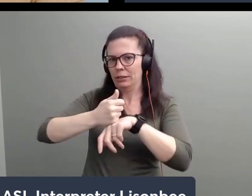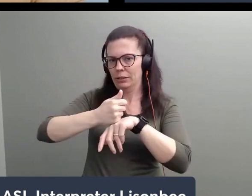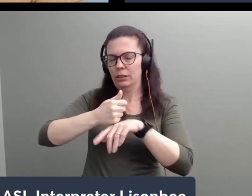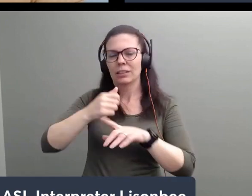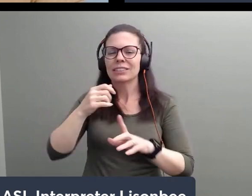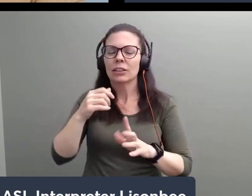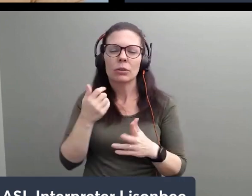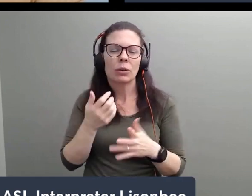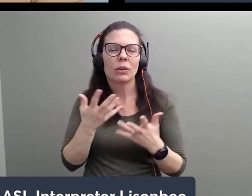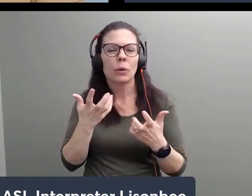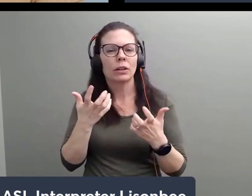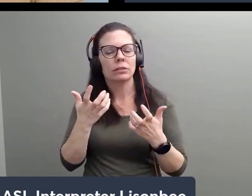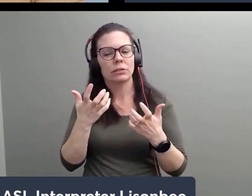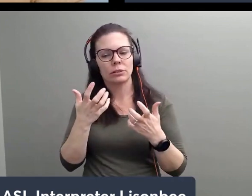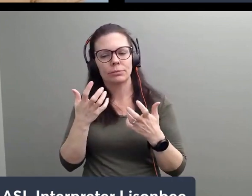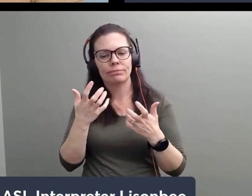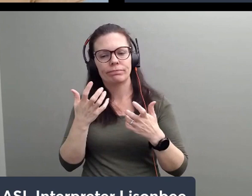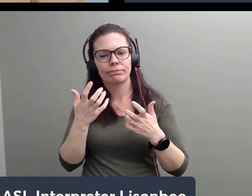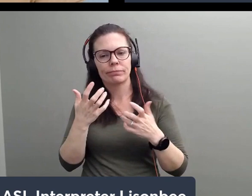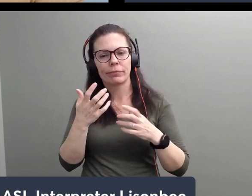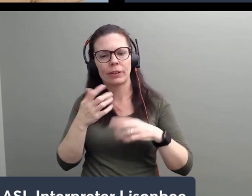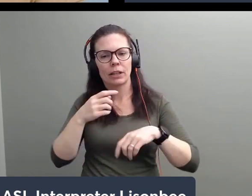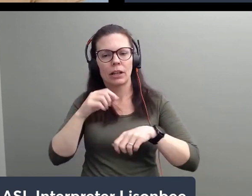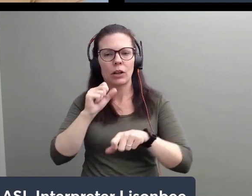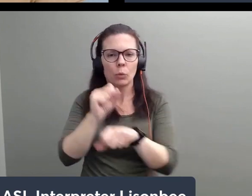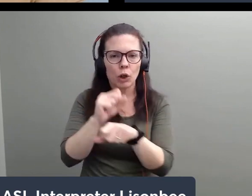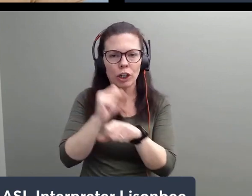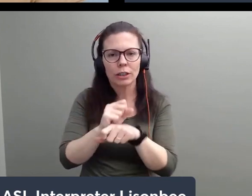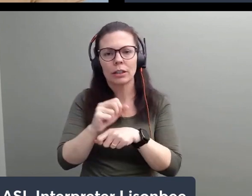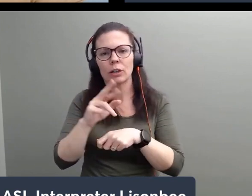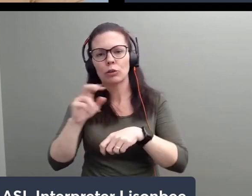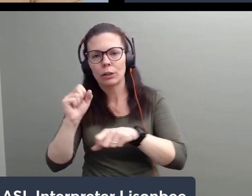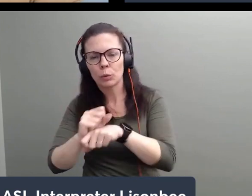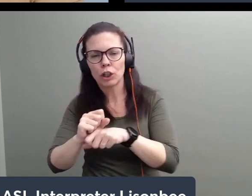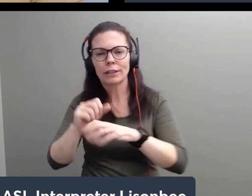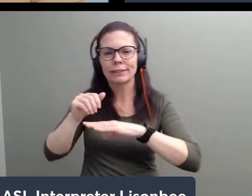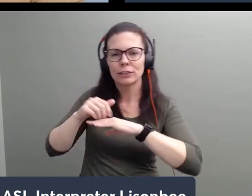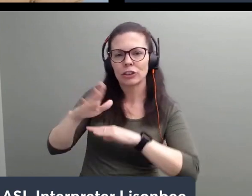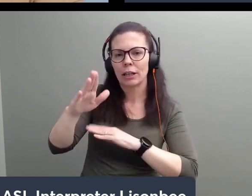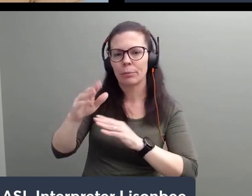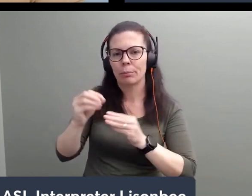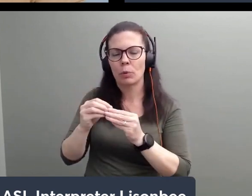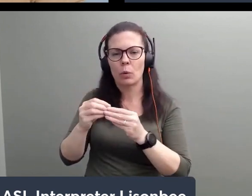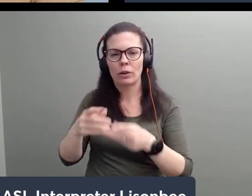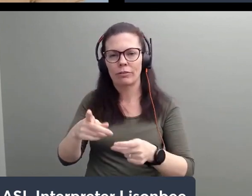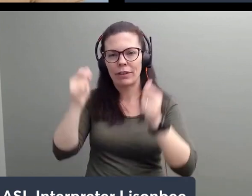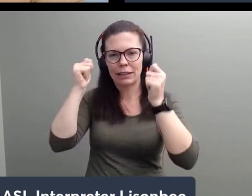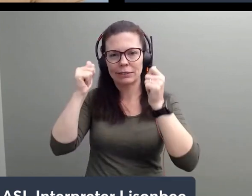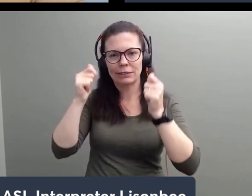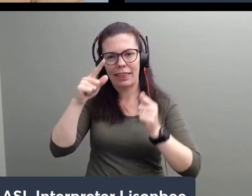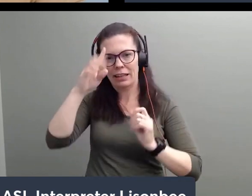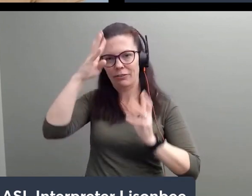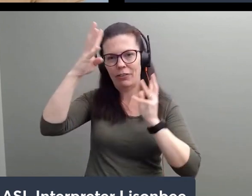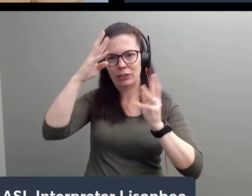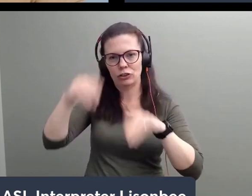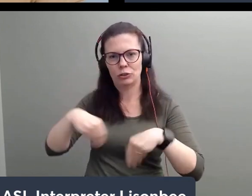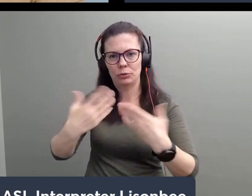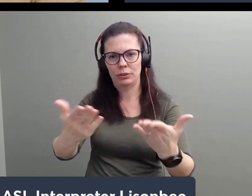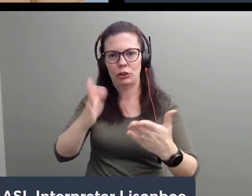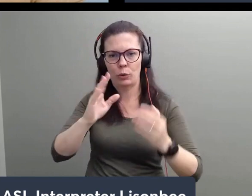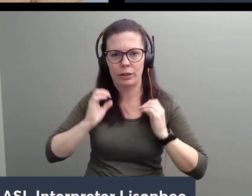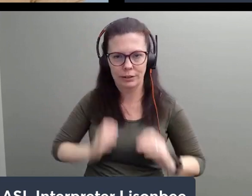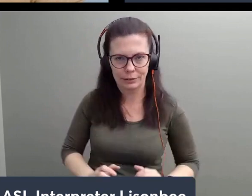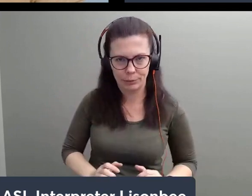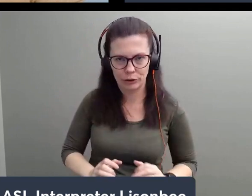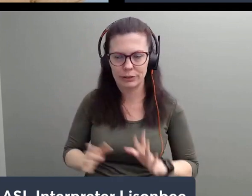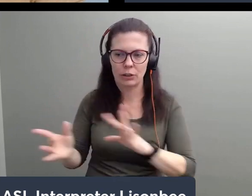spend the least time in work and rework, and ship faster innovation in the hands of your customers. And this, tying back